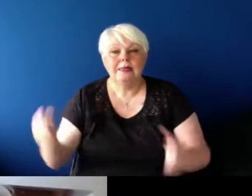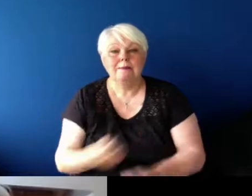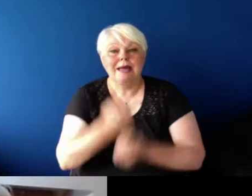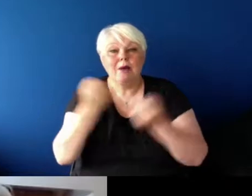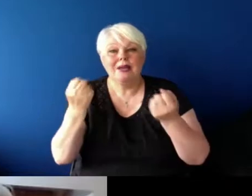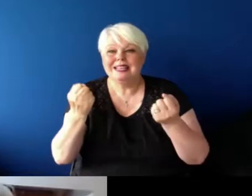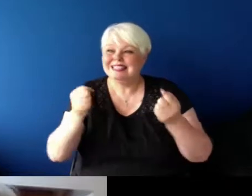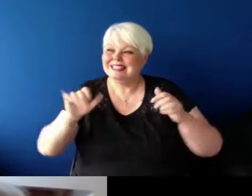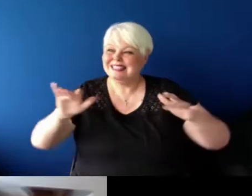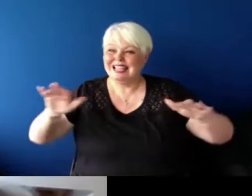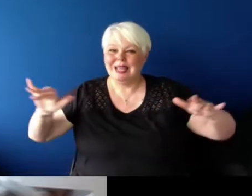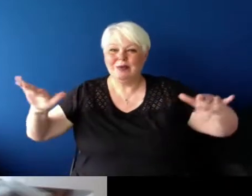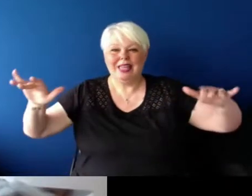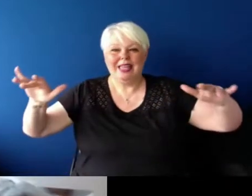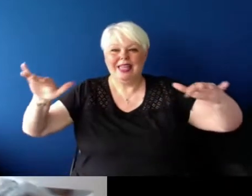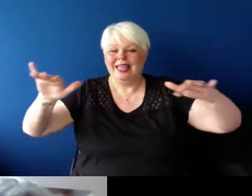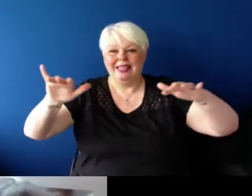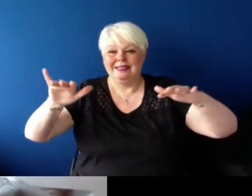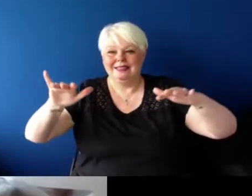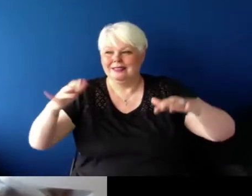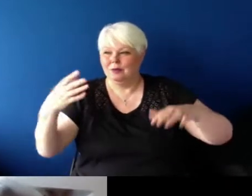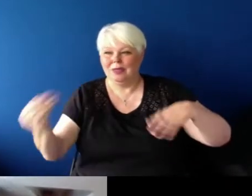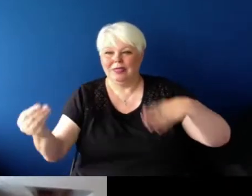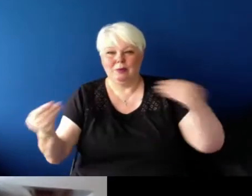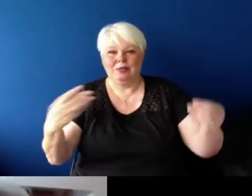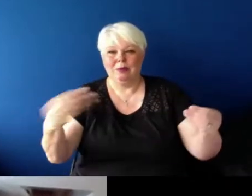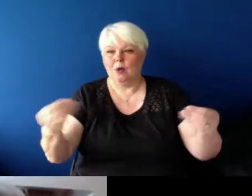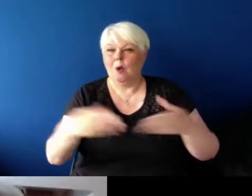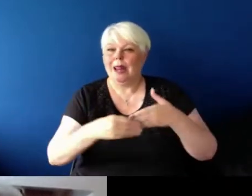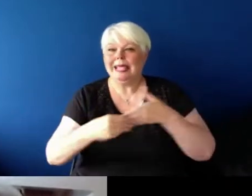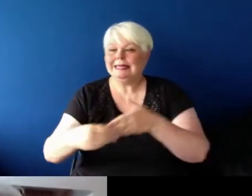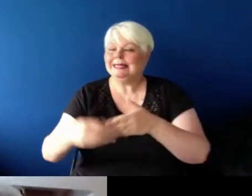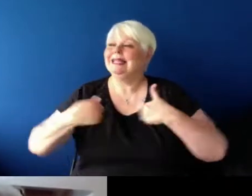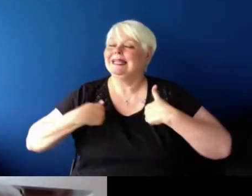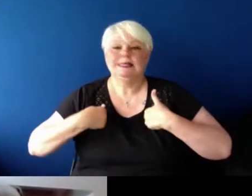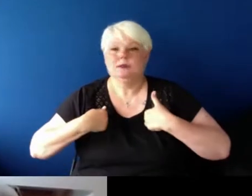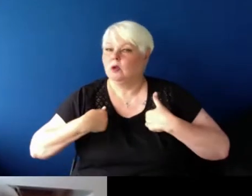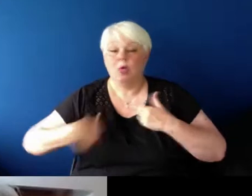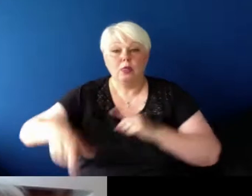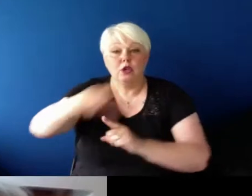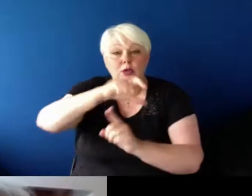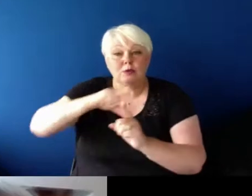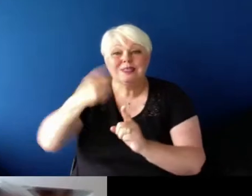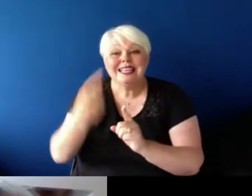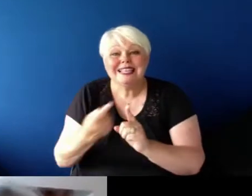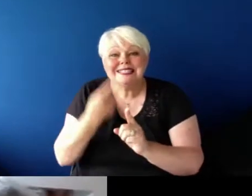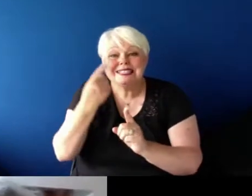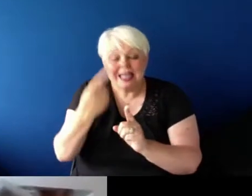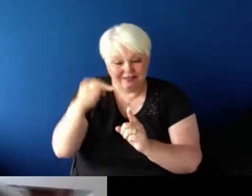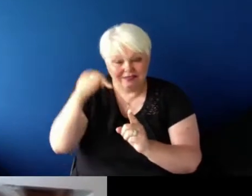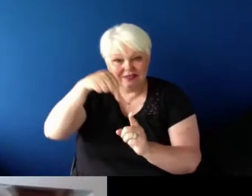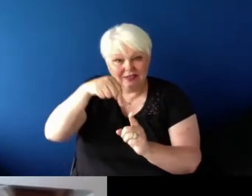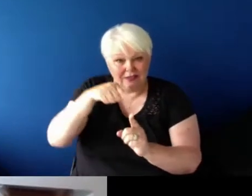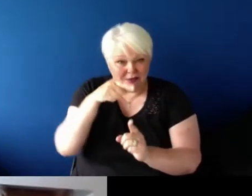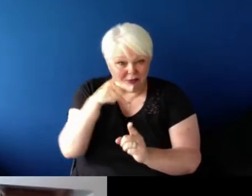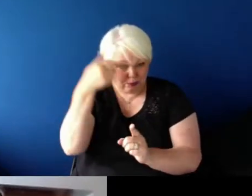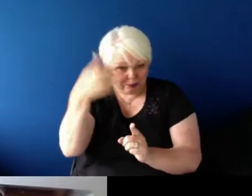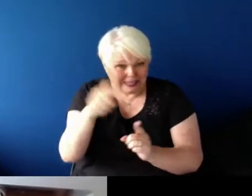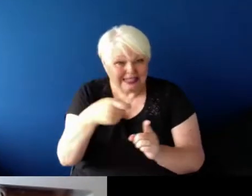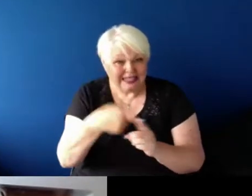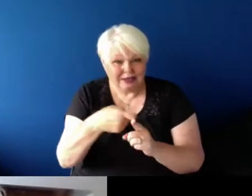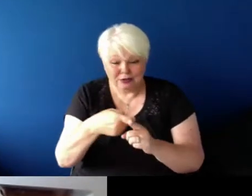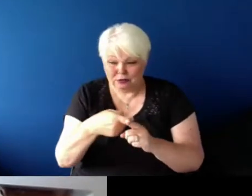The power is not with those who set themselves up as leaders. It's with the community itself. And you've stood around that table, Kieran, and